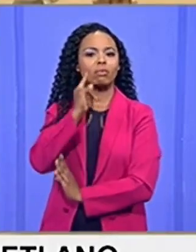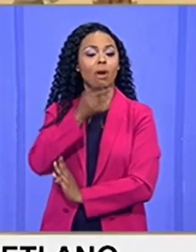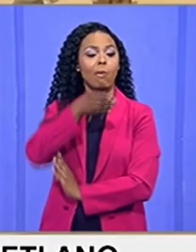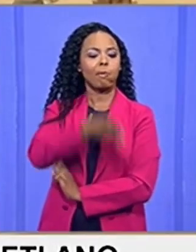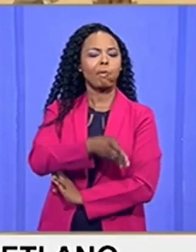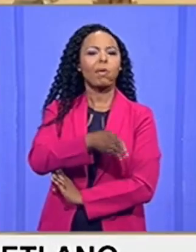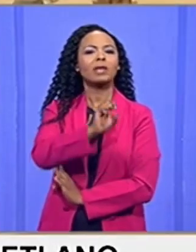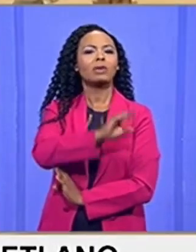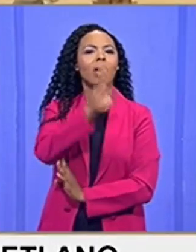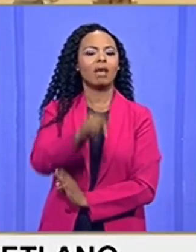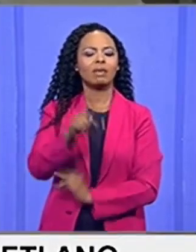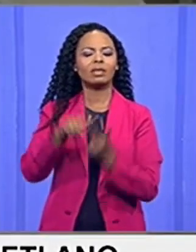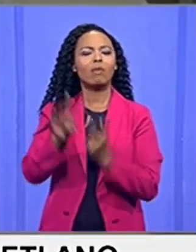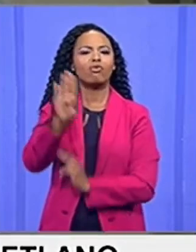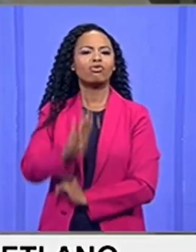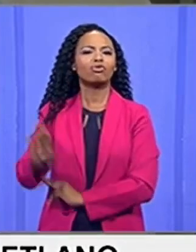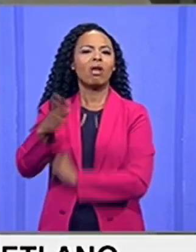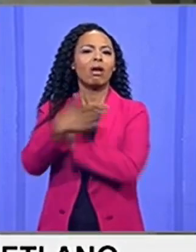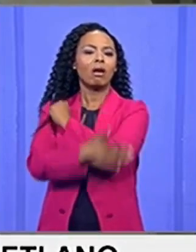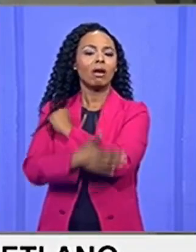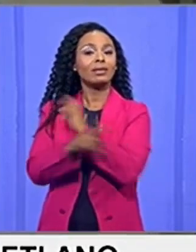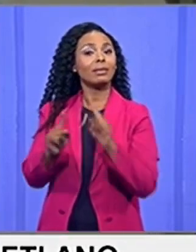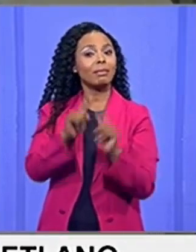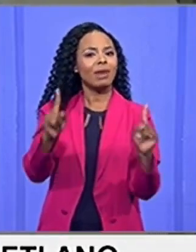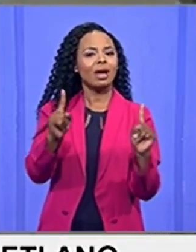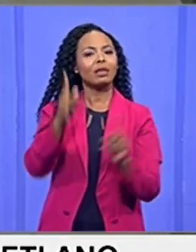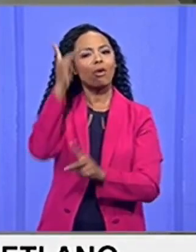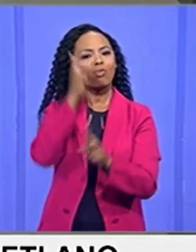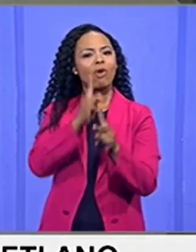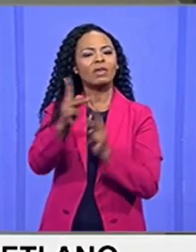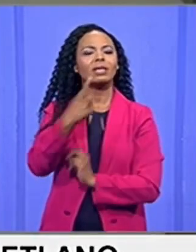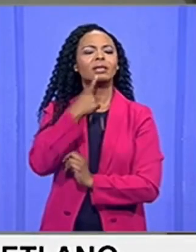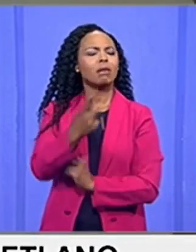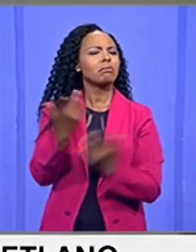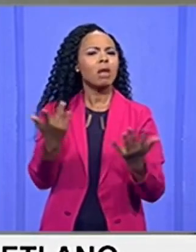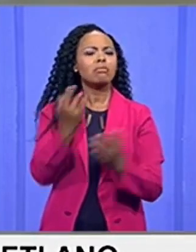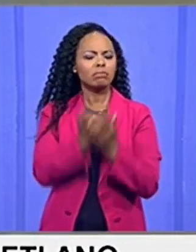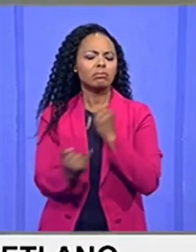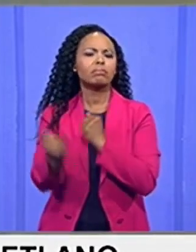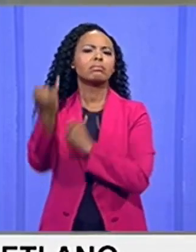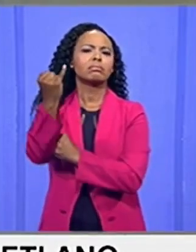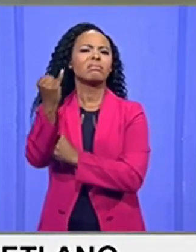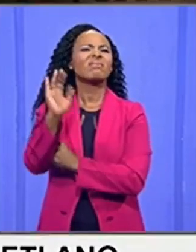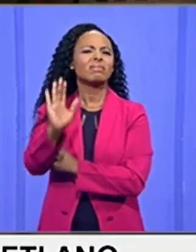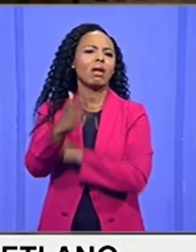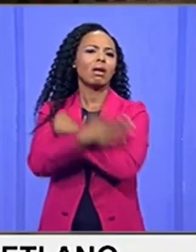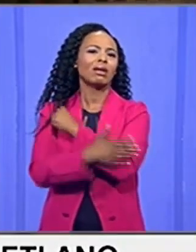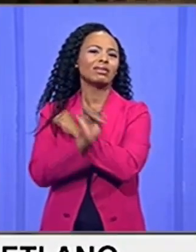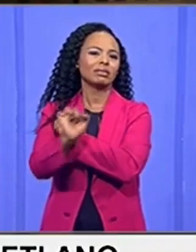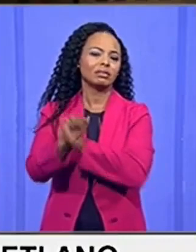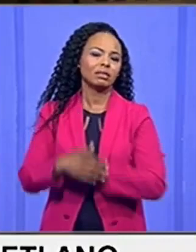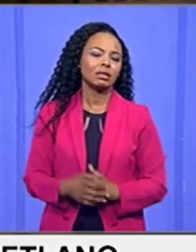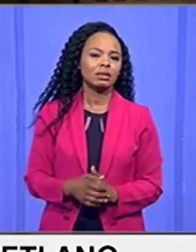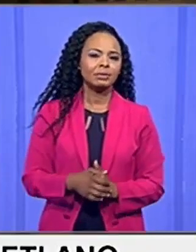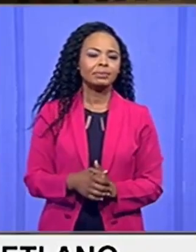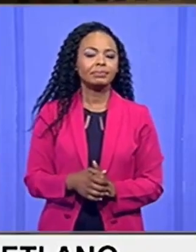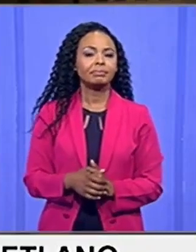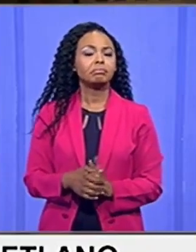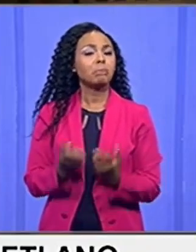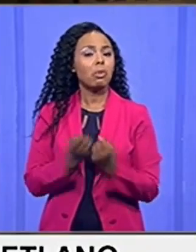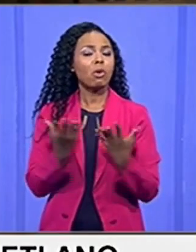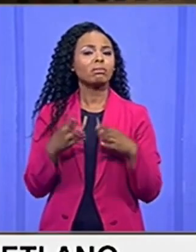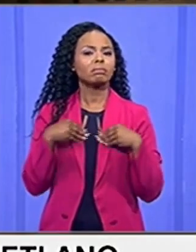le kwa Botswana, Professor Kuno a re ba ikemela go ya ka naga e ba leng mo go yona. So Mangane has